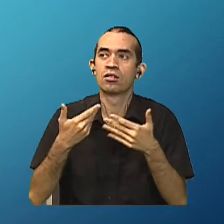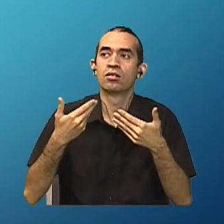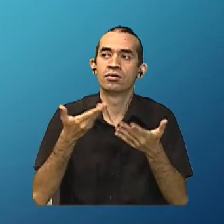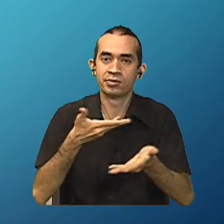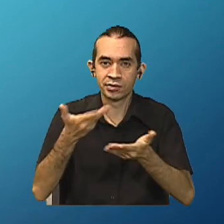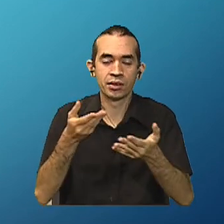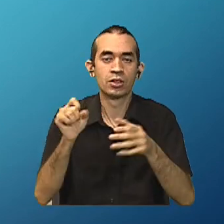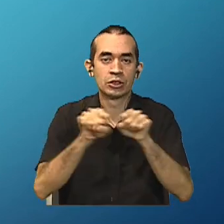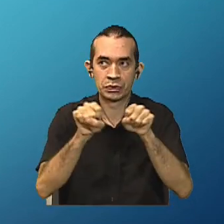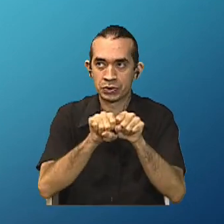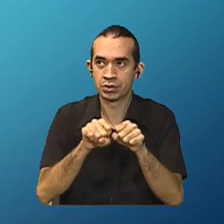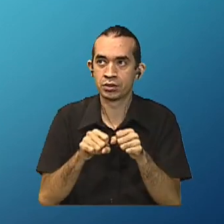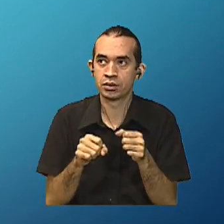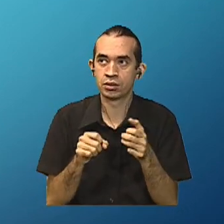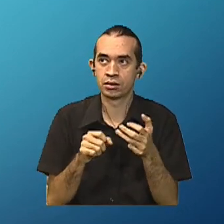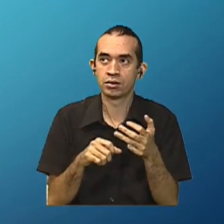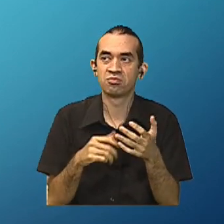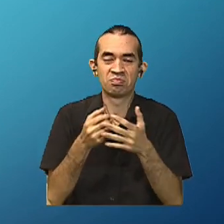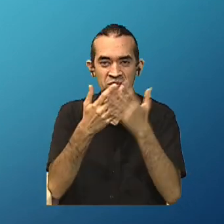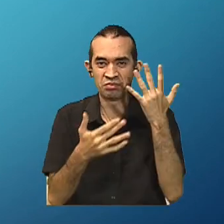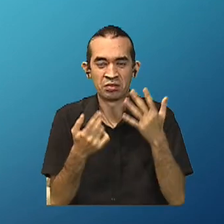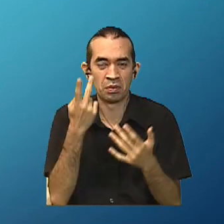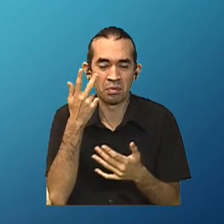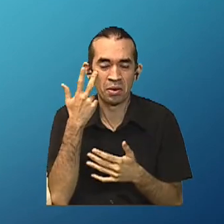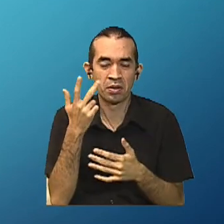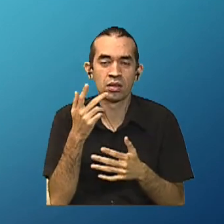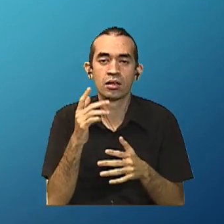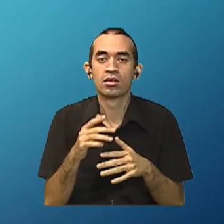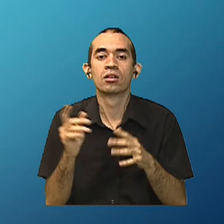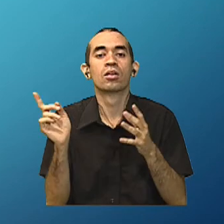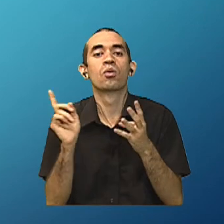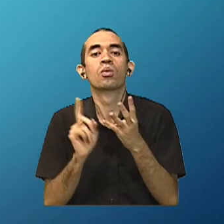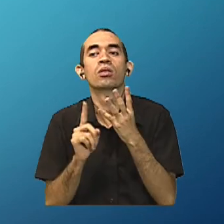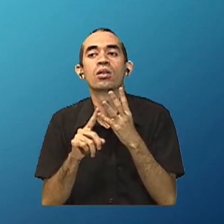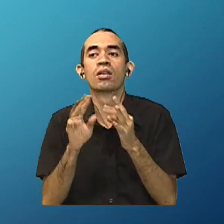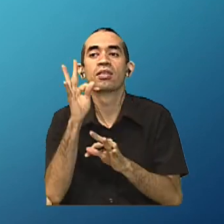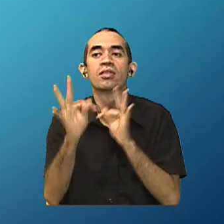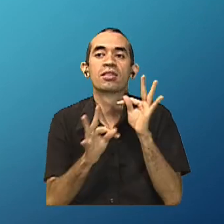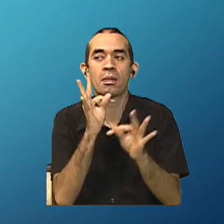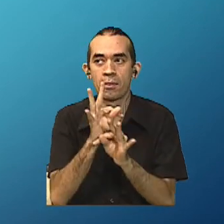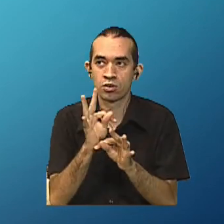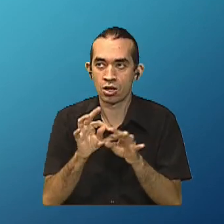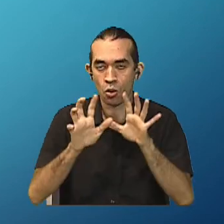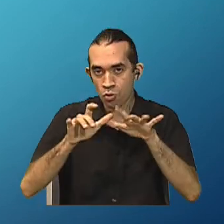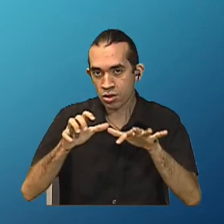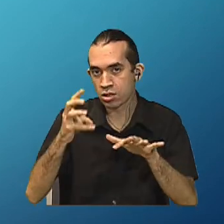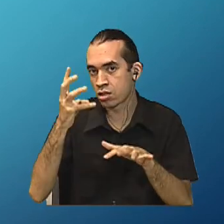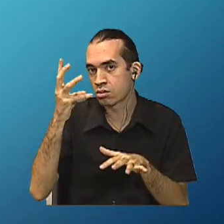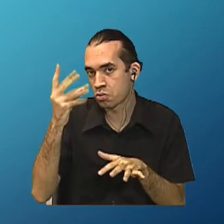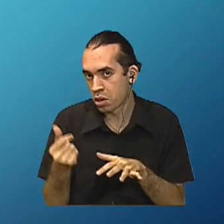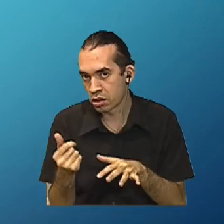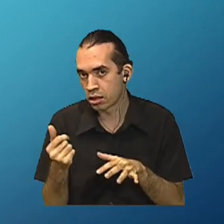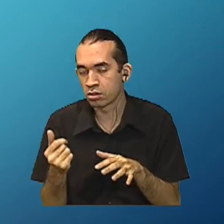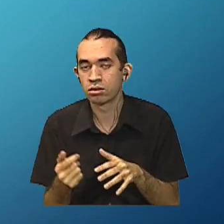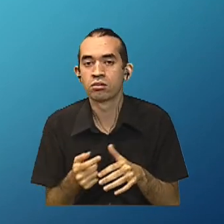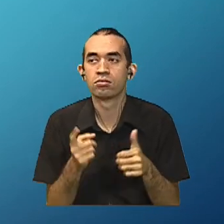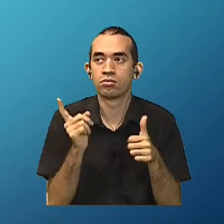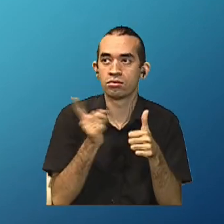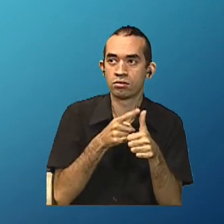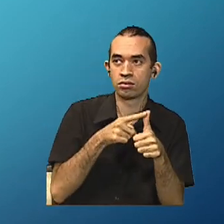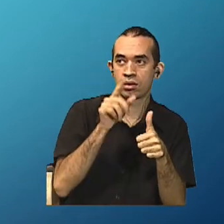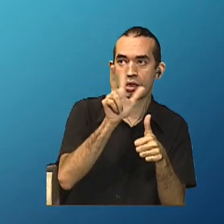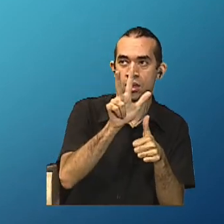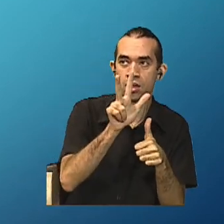Okay, let's see. How many kinds of computers are there? 3. There are 3 office, home, and